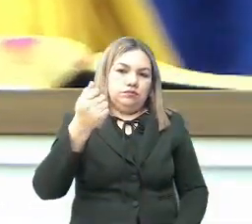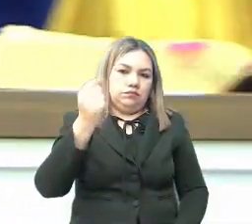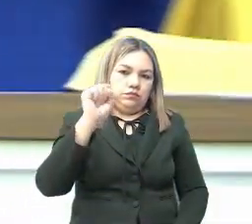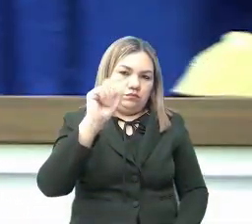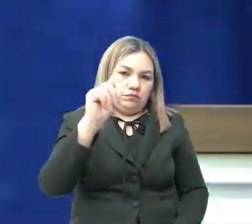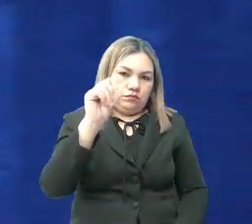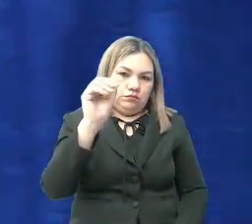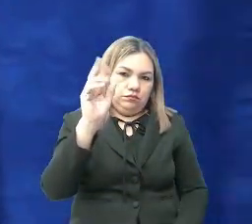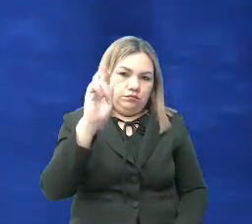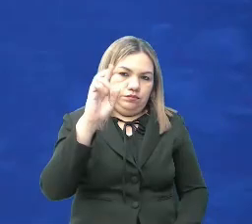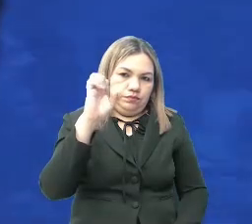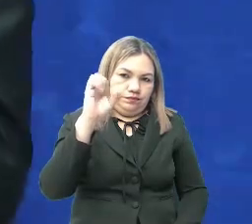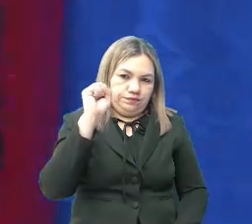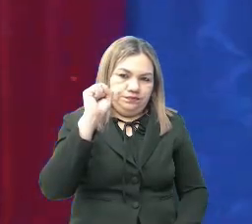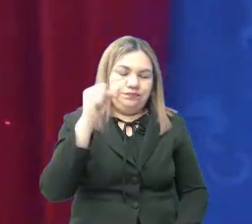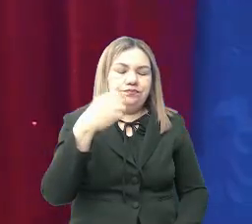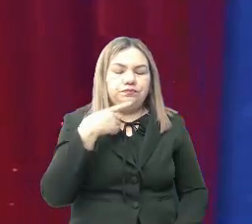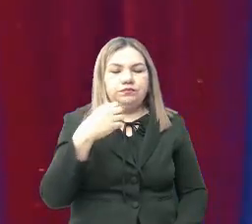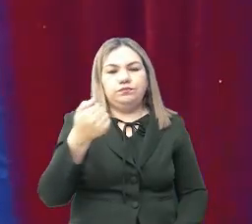So